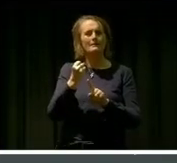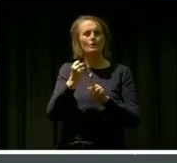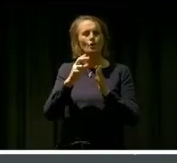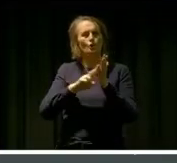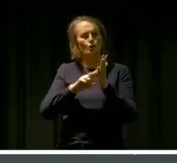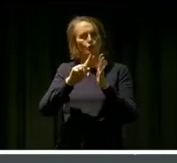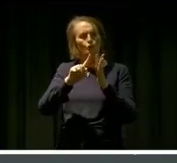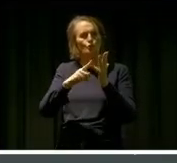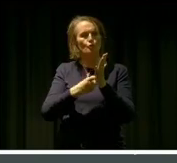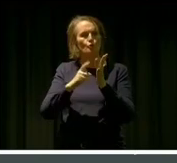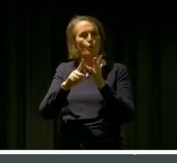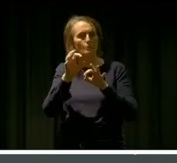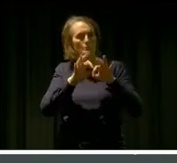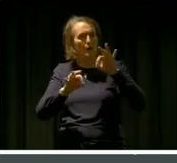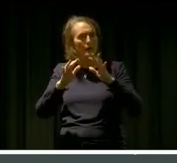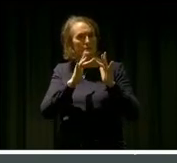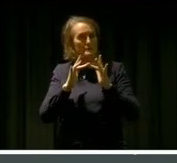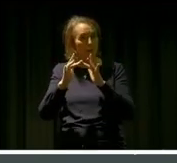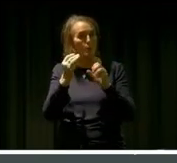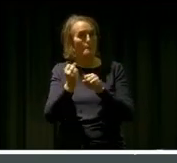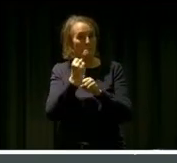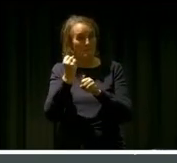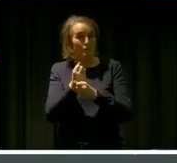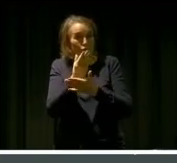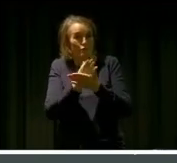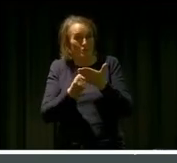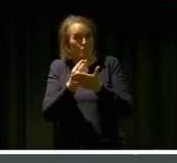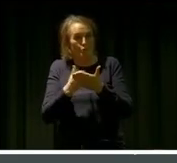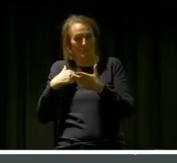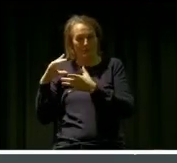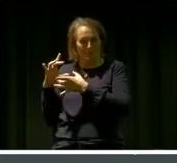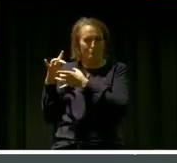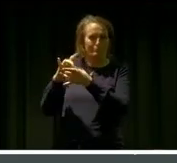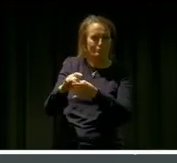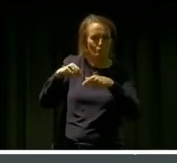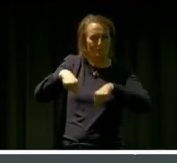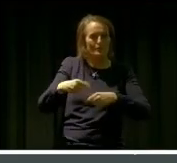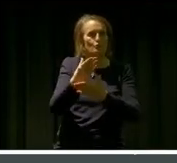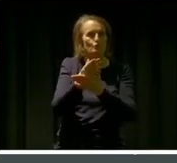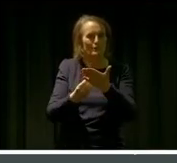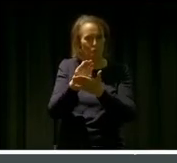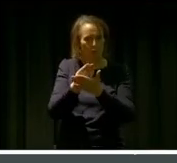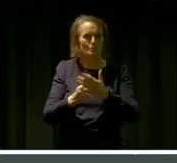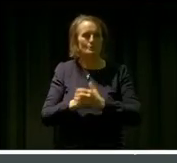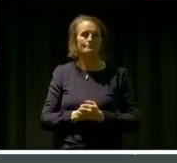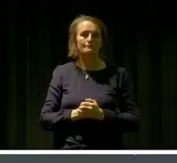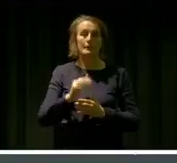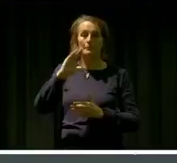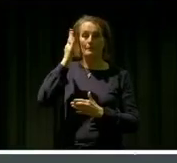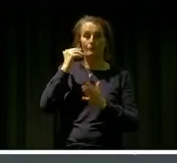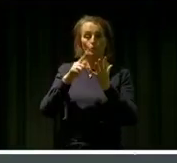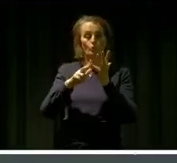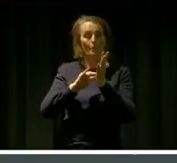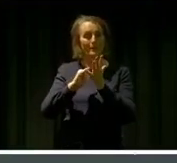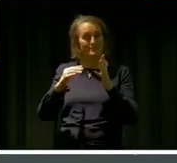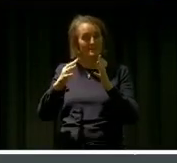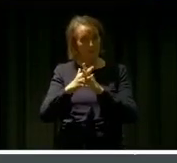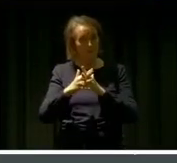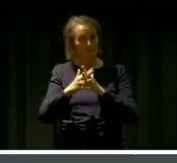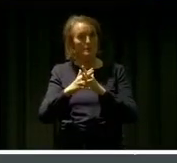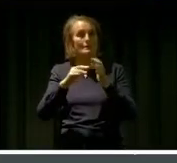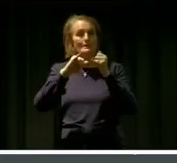Neuroscience Network, a collaboration between UNSW, South Eastern Sydney Local Health